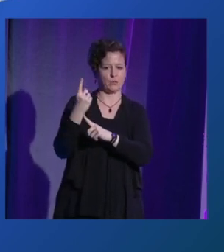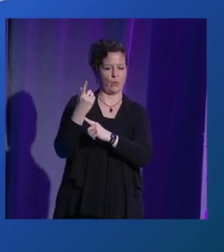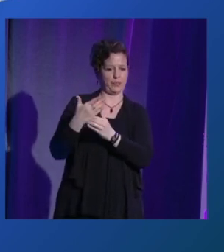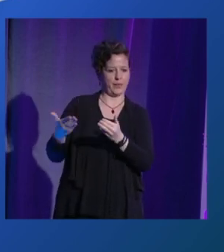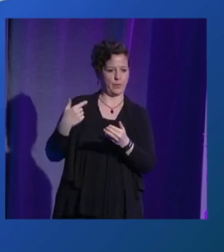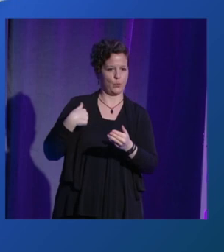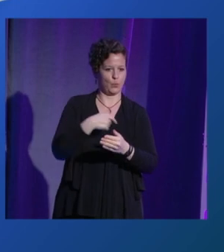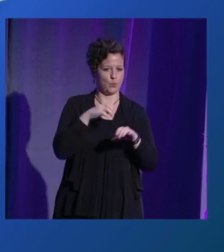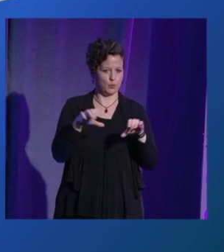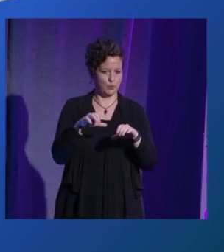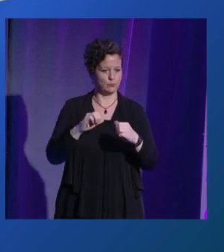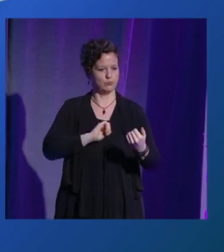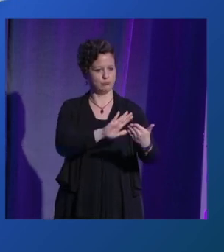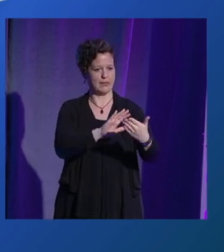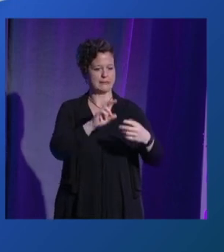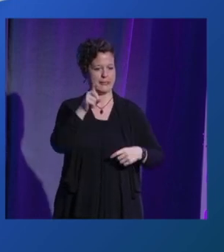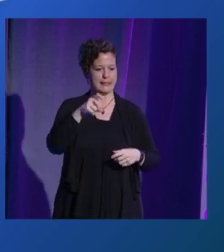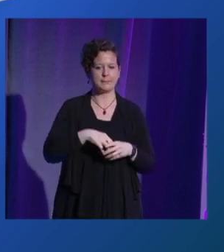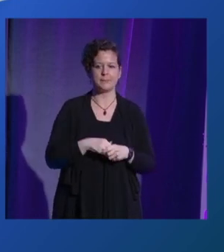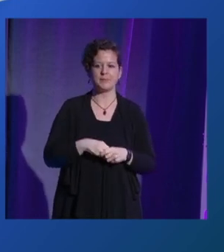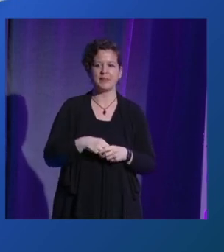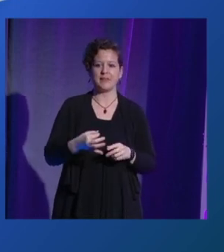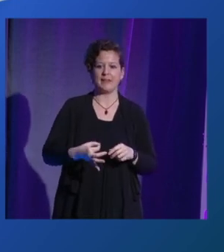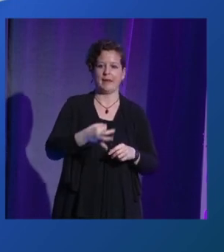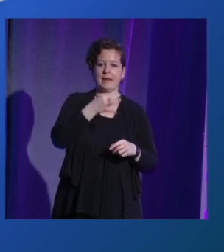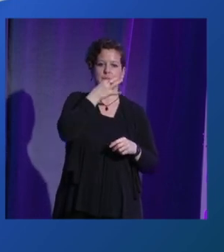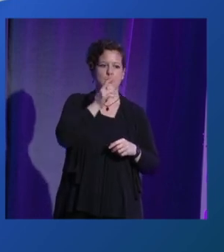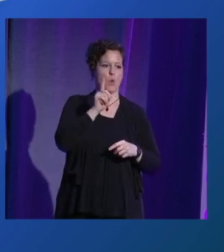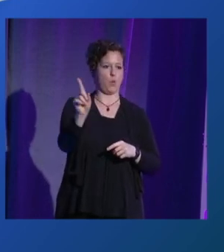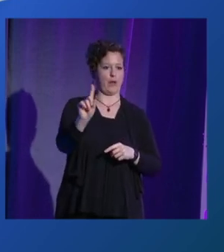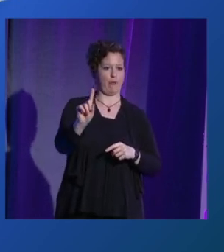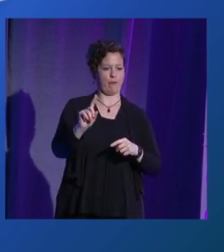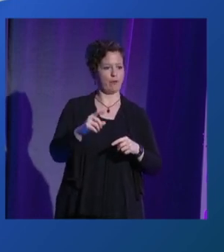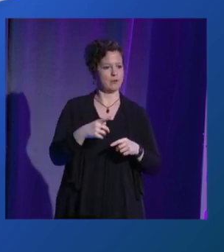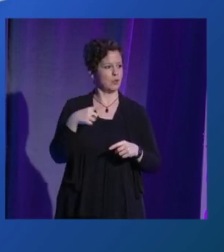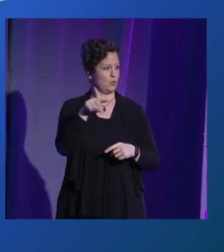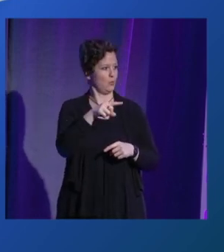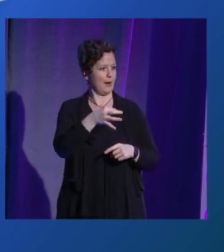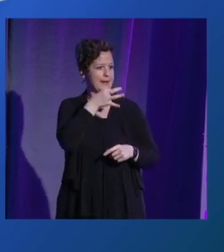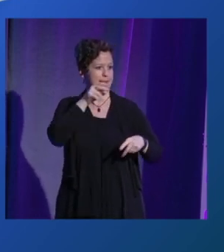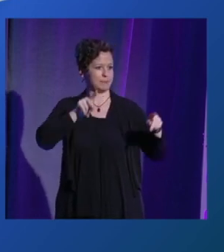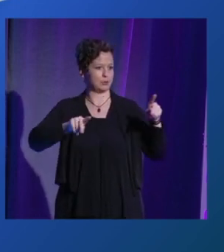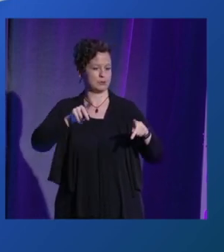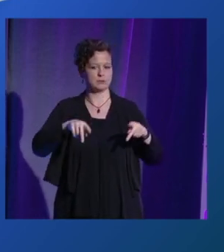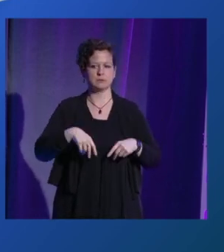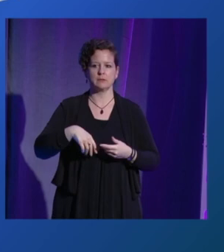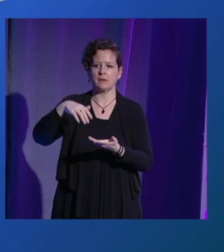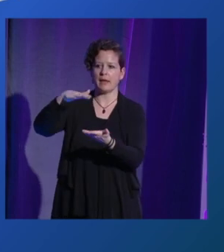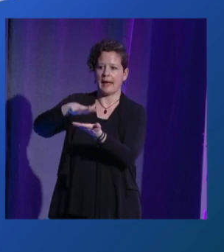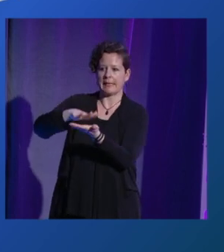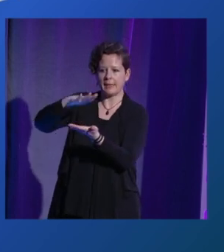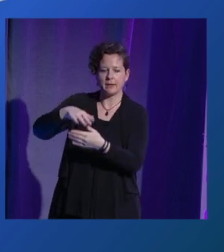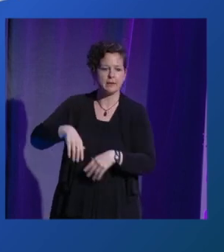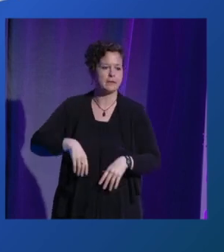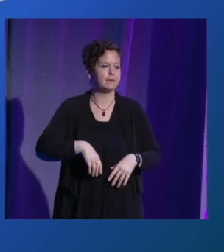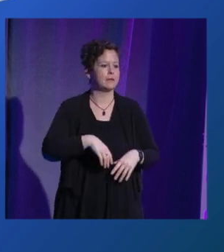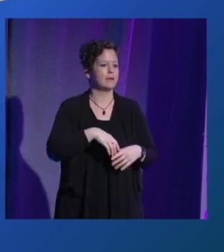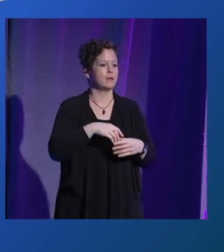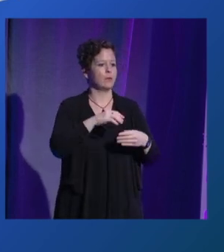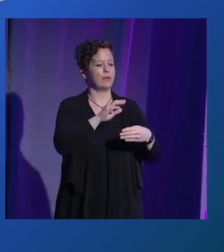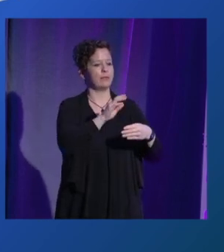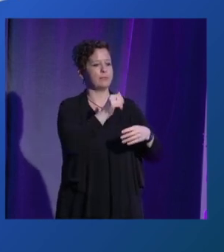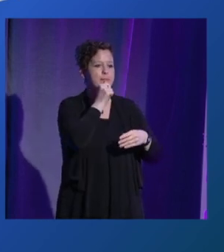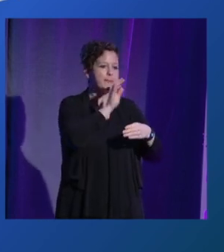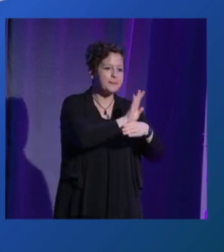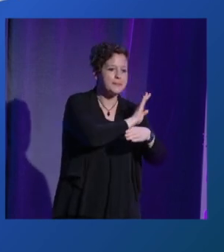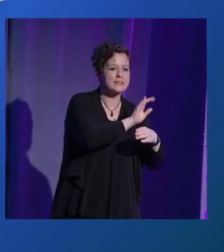large mainly because we know the expertise resides with with with you guys with with Academia with With Private Industry and and the